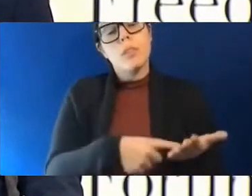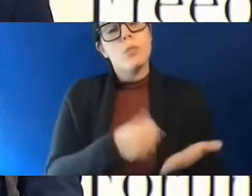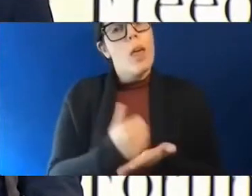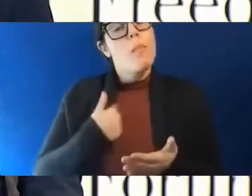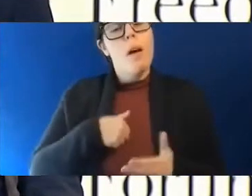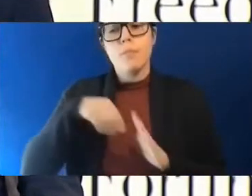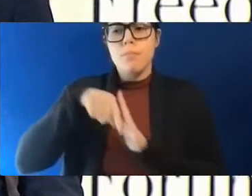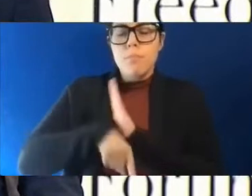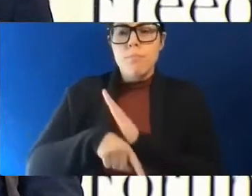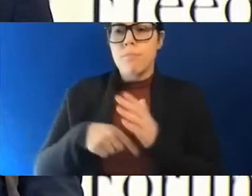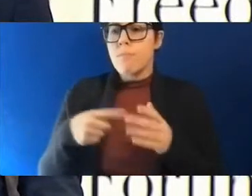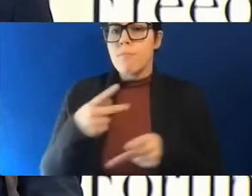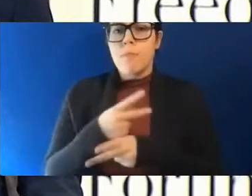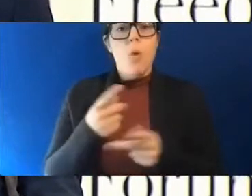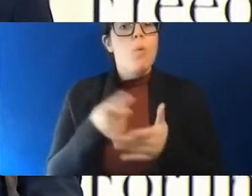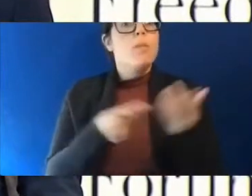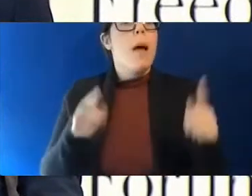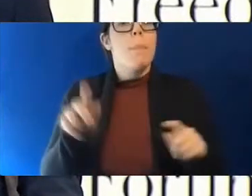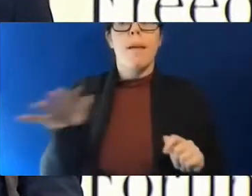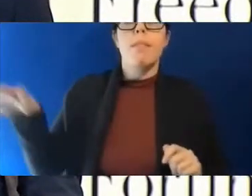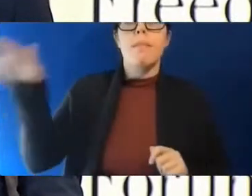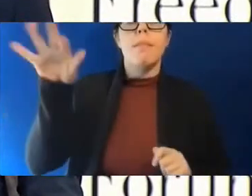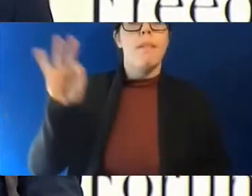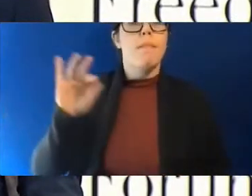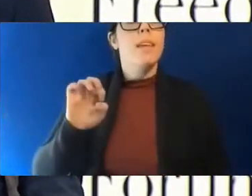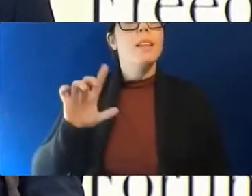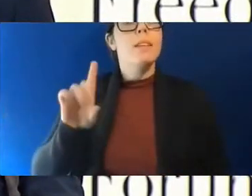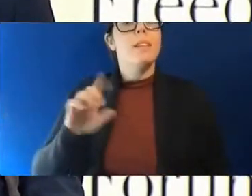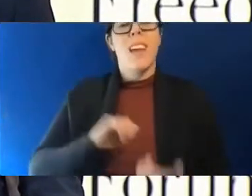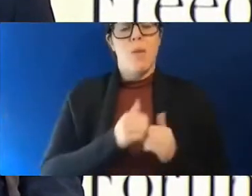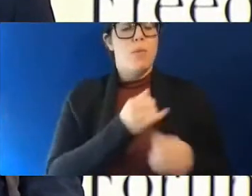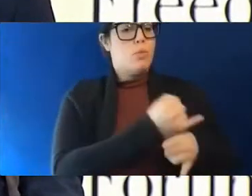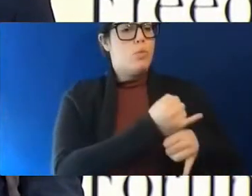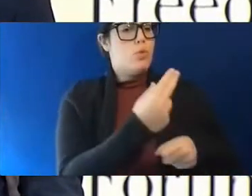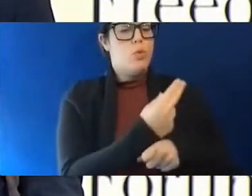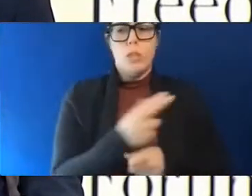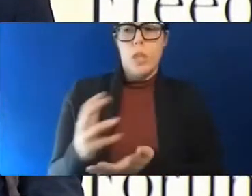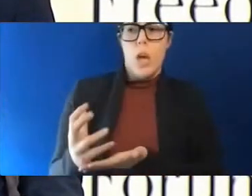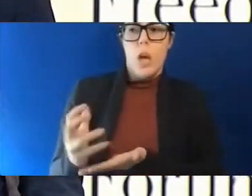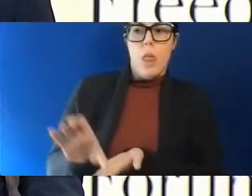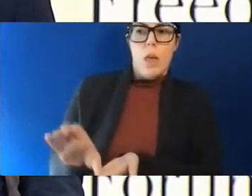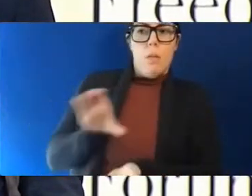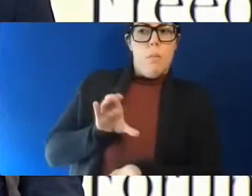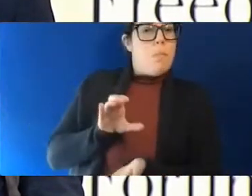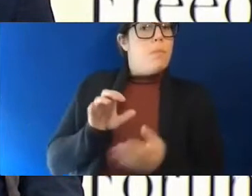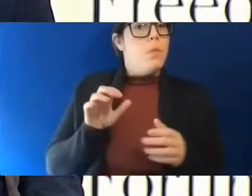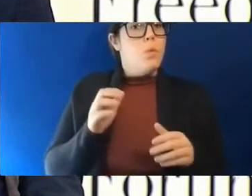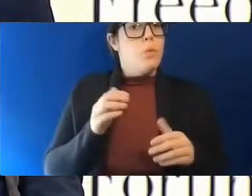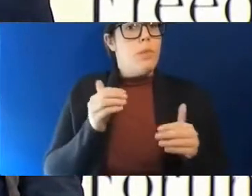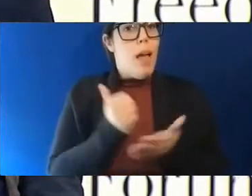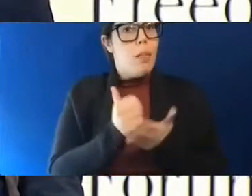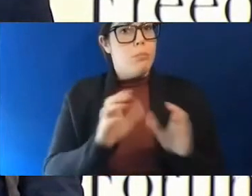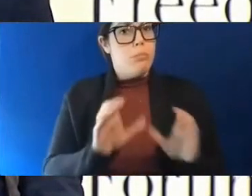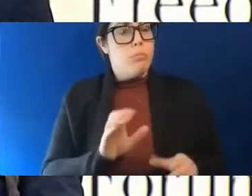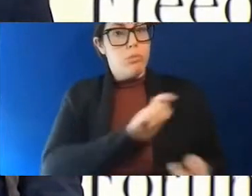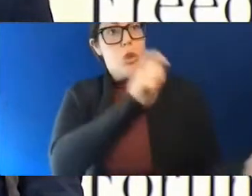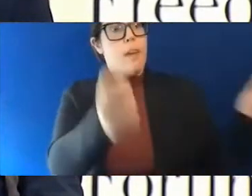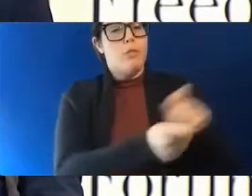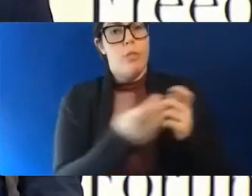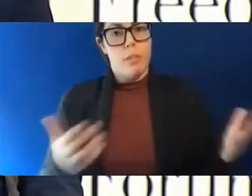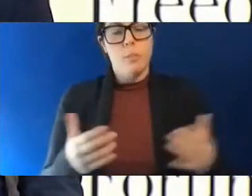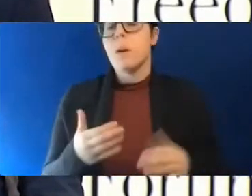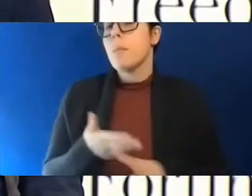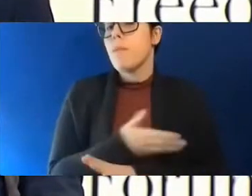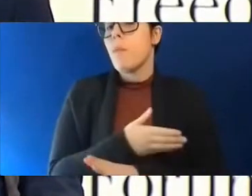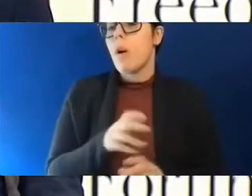what is happening in the field and how institutions are using this capital to advance this important work. But before we get to the panel, I want to say a